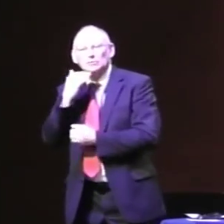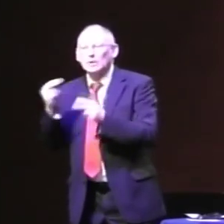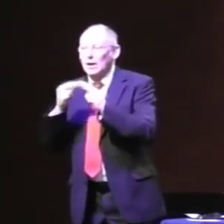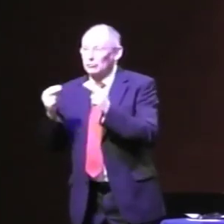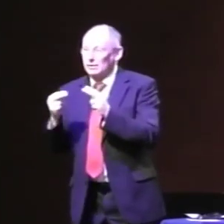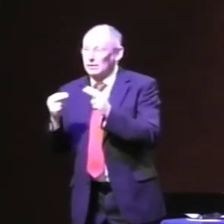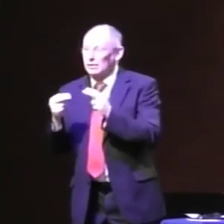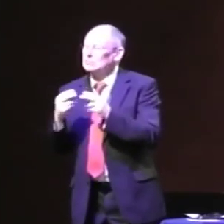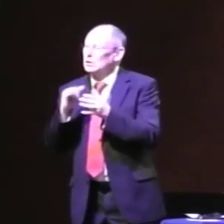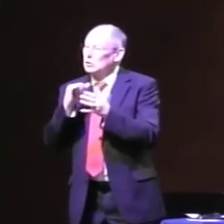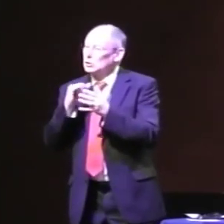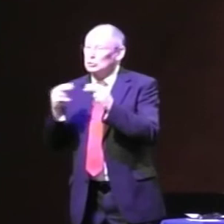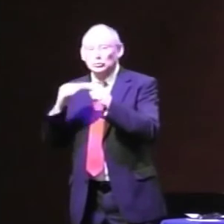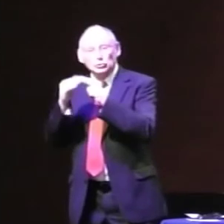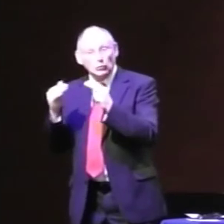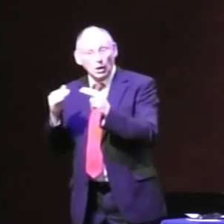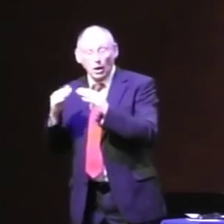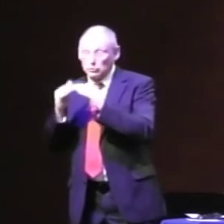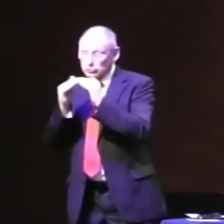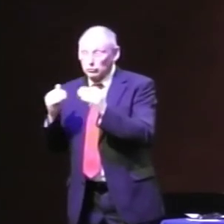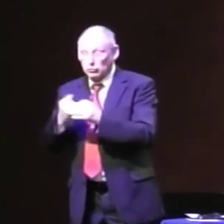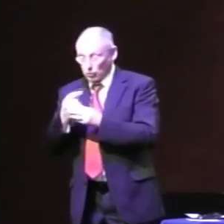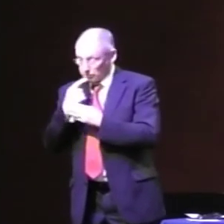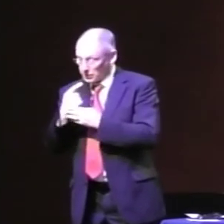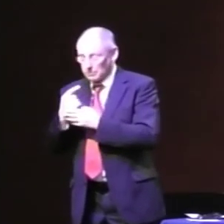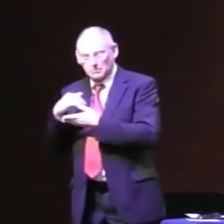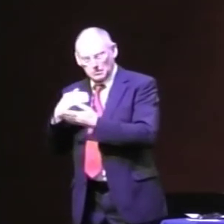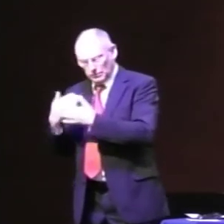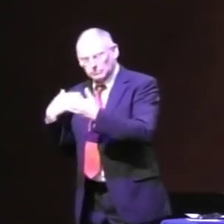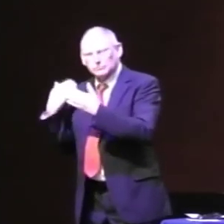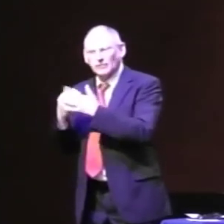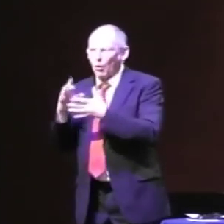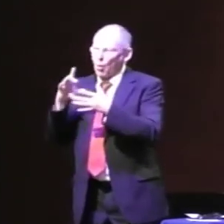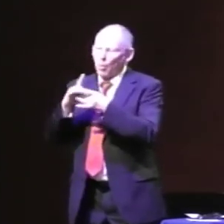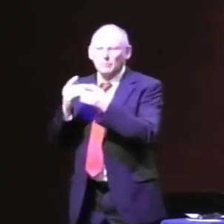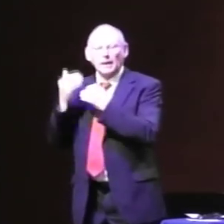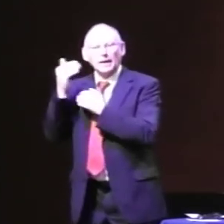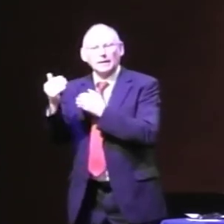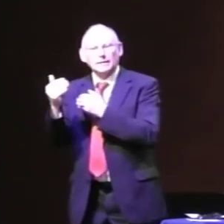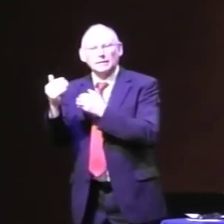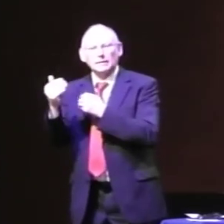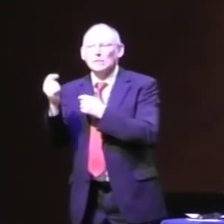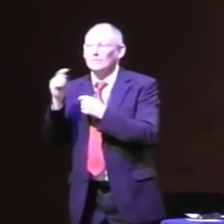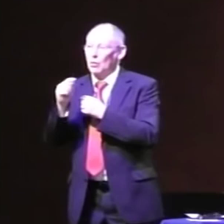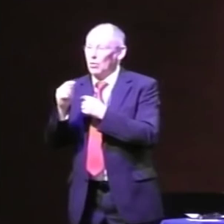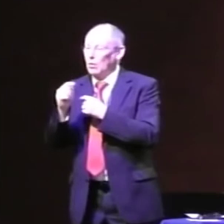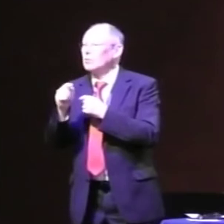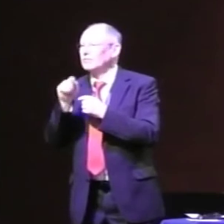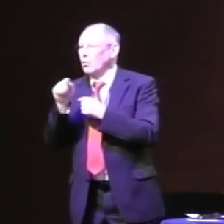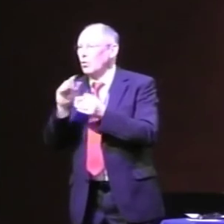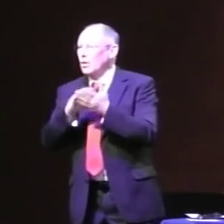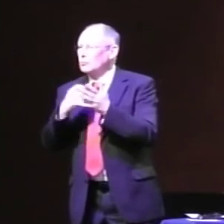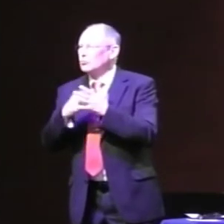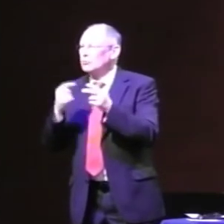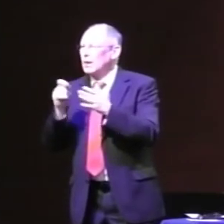what Shelter Scotland have released as part of their manifesto for Homes Ahead, and up-and-coming Holyrood